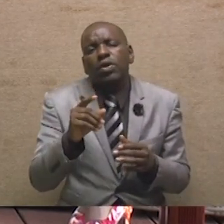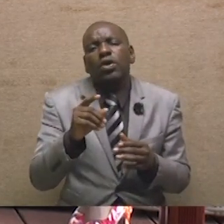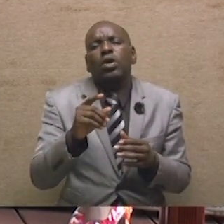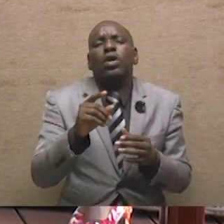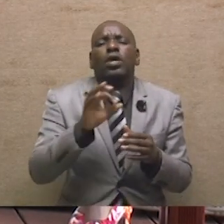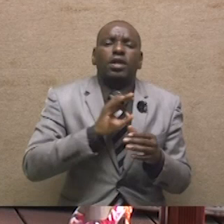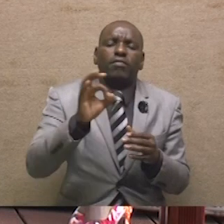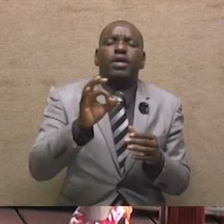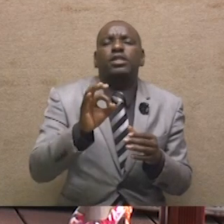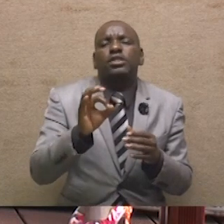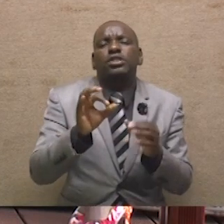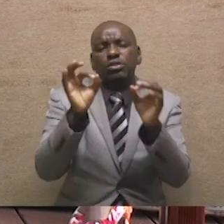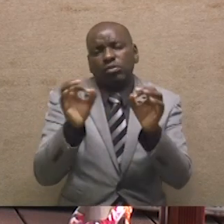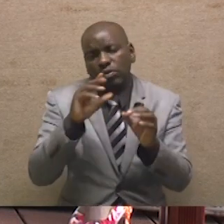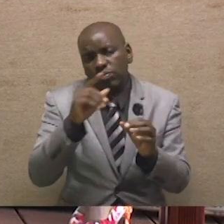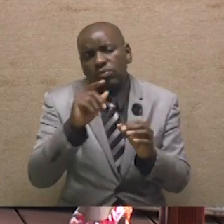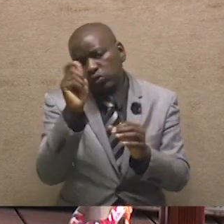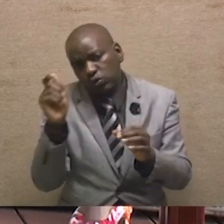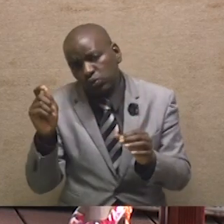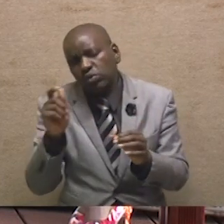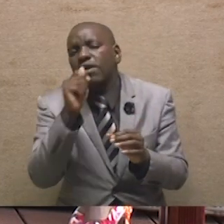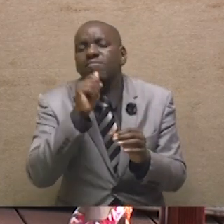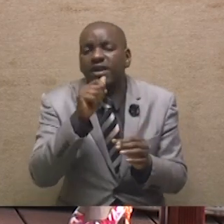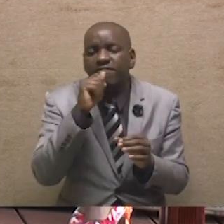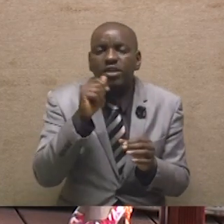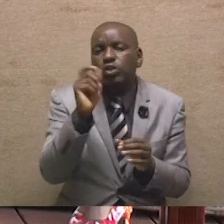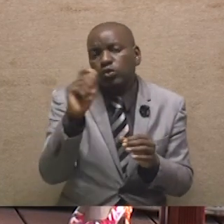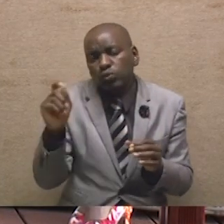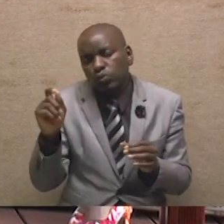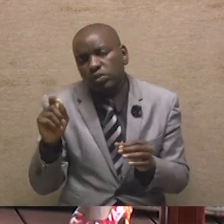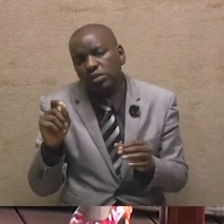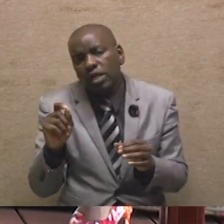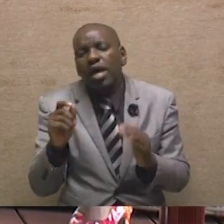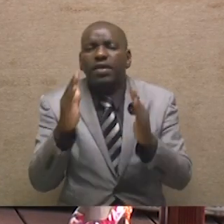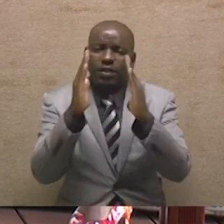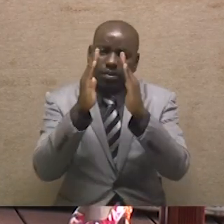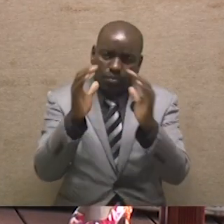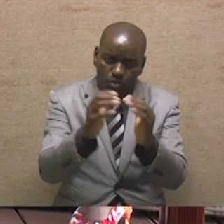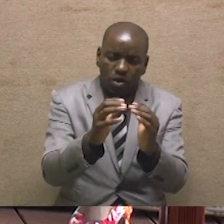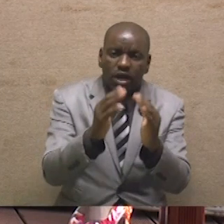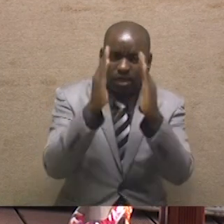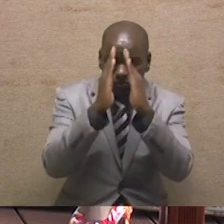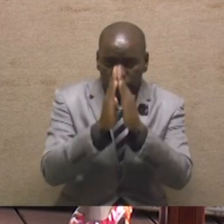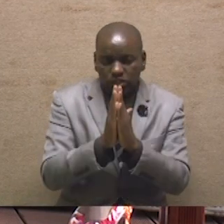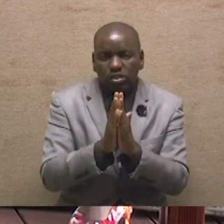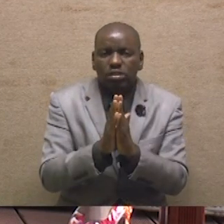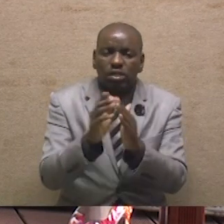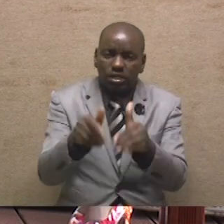these are non-government schools, these are government schools, and there is an issue of faith-based